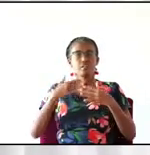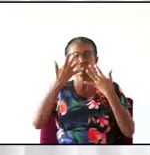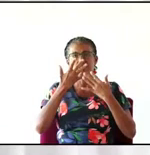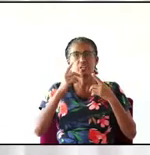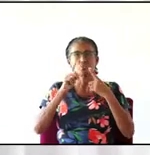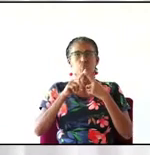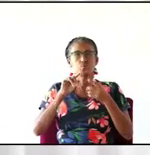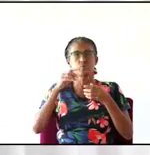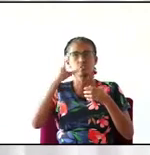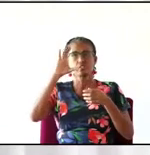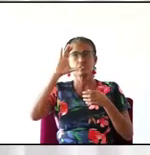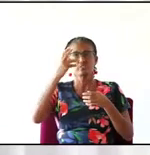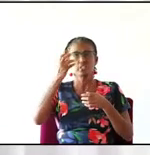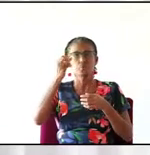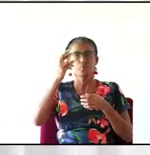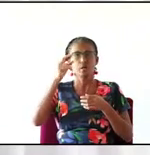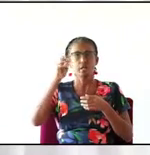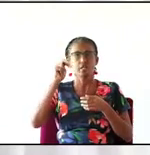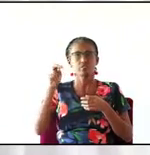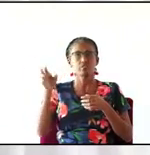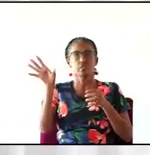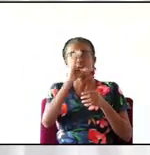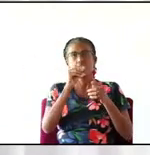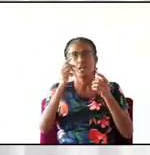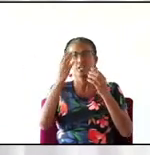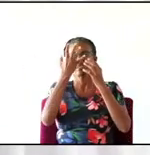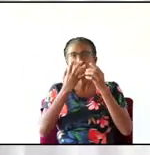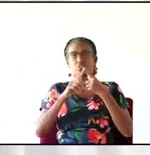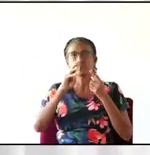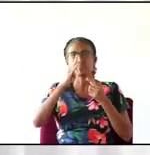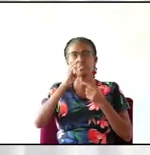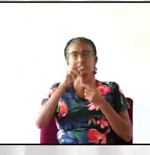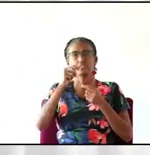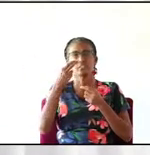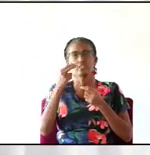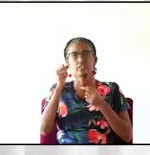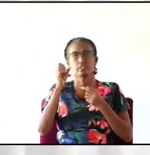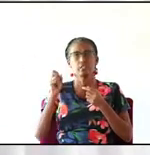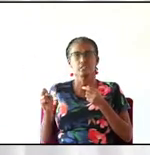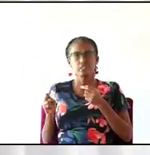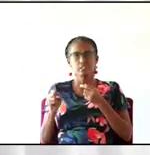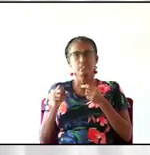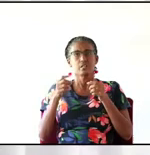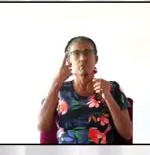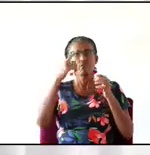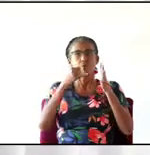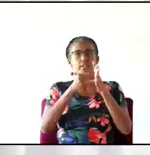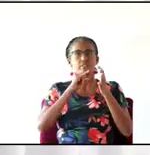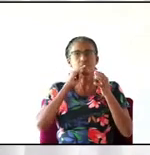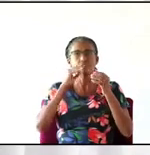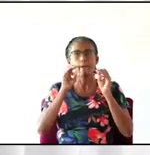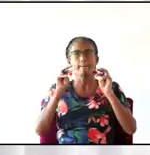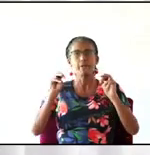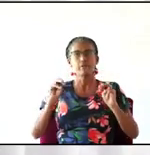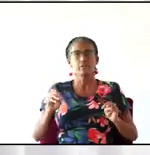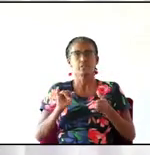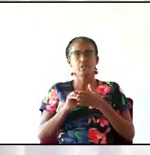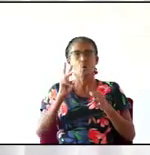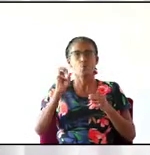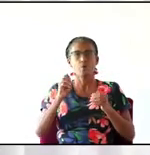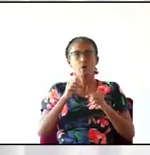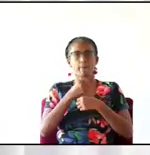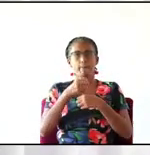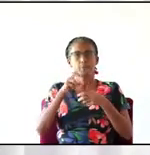to you, Bethsaida. If the miracles that were performed in you had been performed in Tyre and Sidon, they